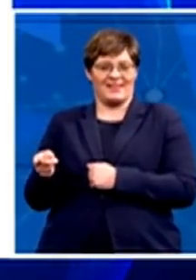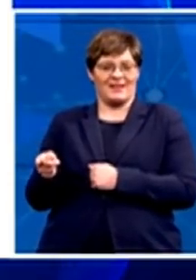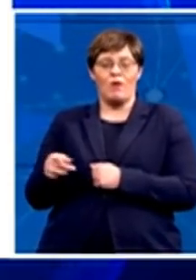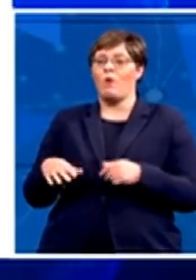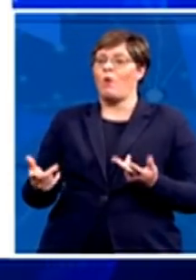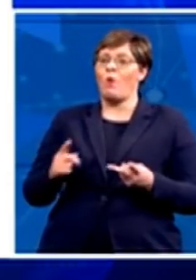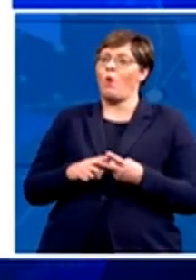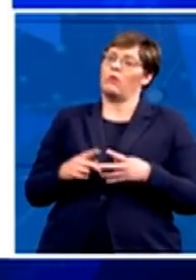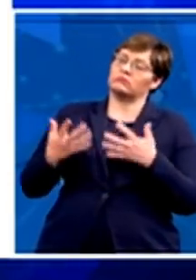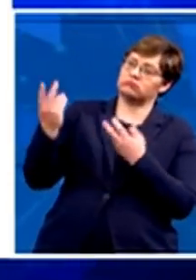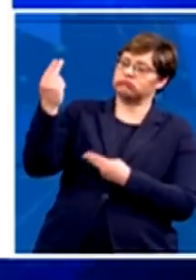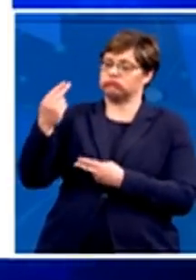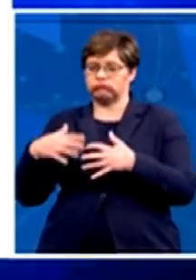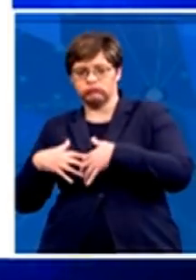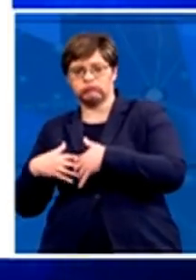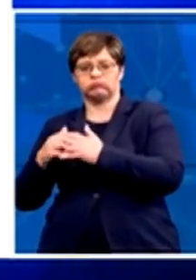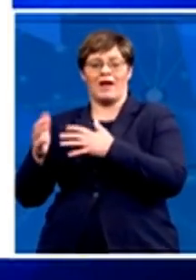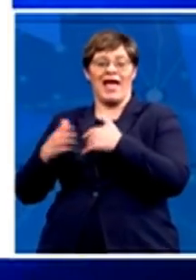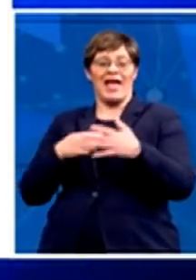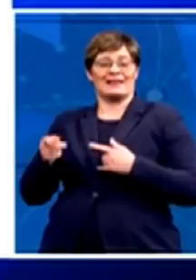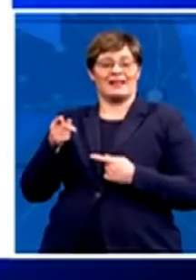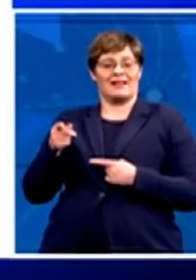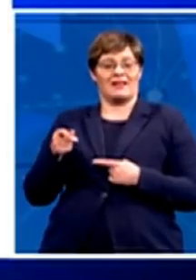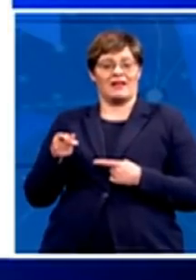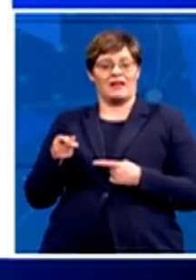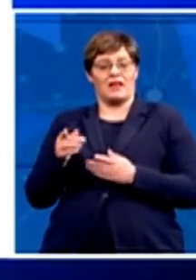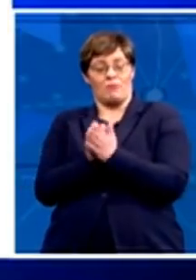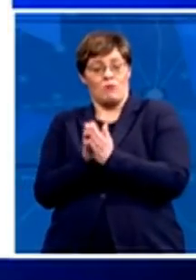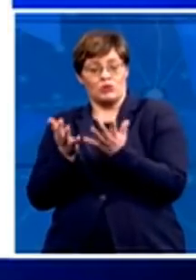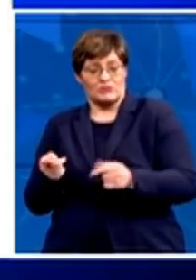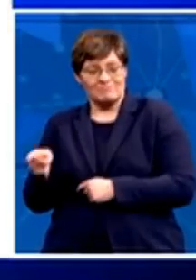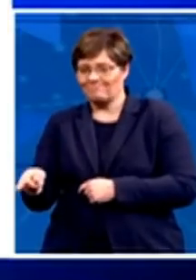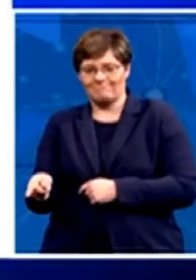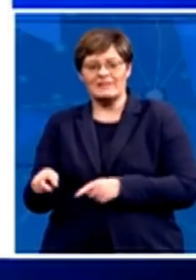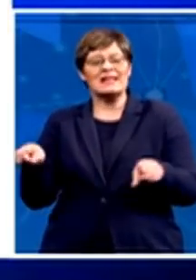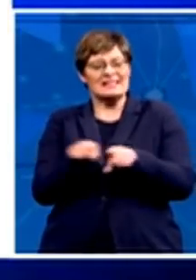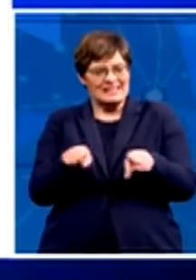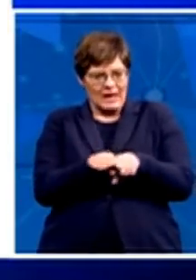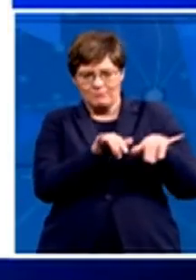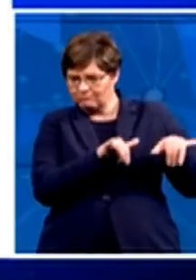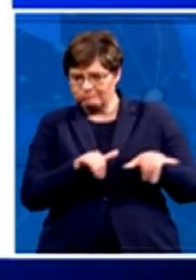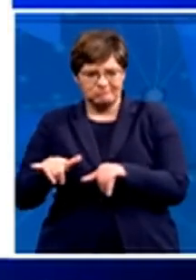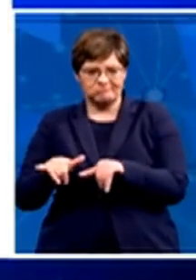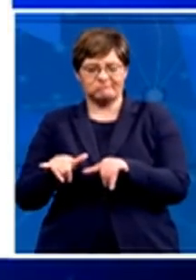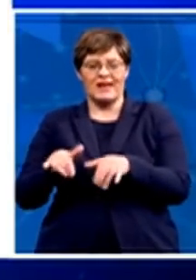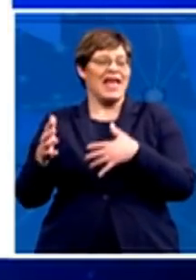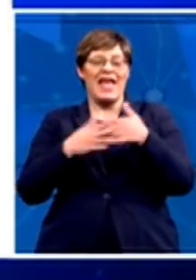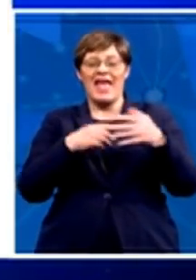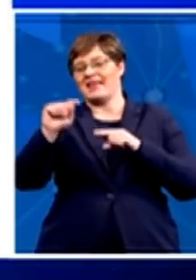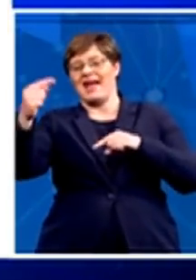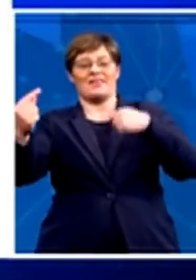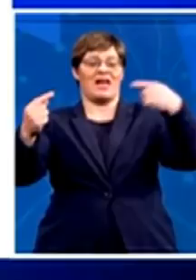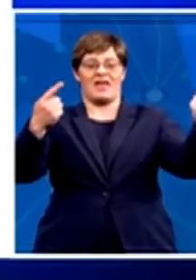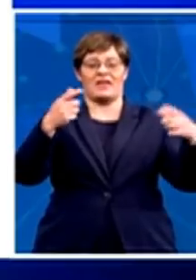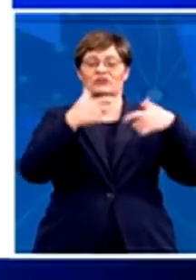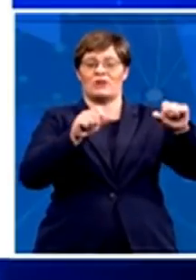with this motion. The same removal rules are going to apply to any other Chapter 9 head in respect of whom a